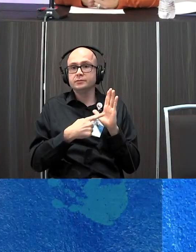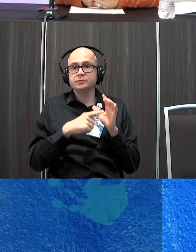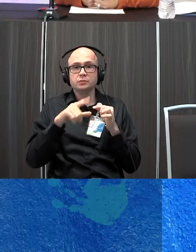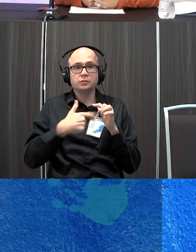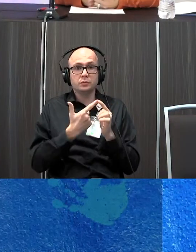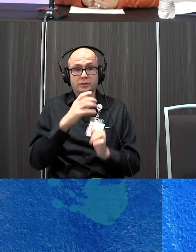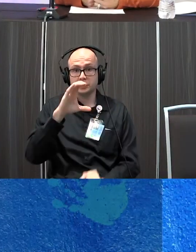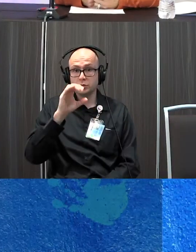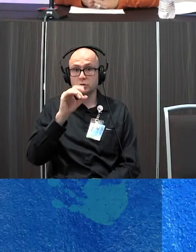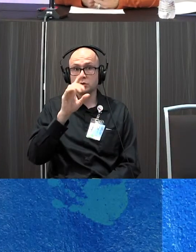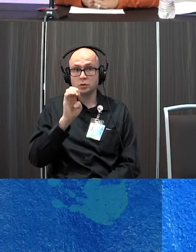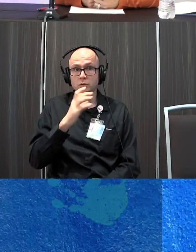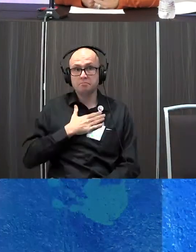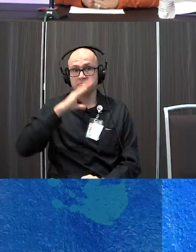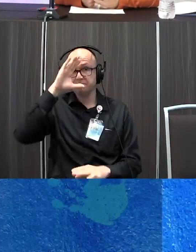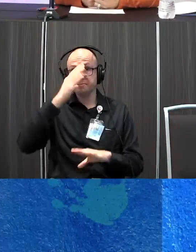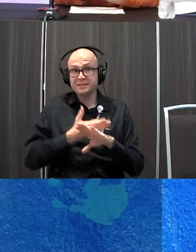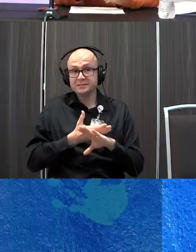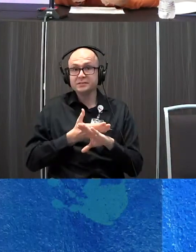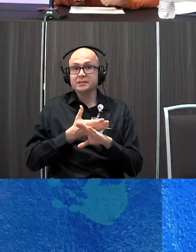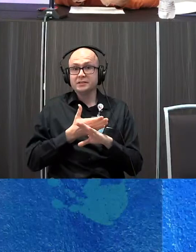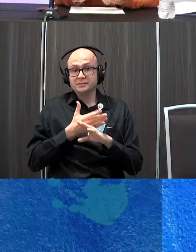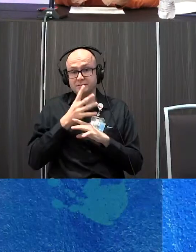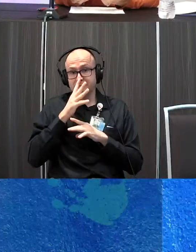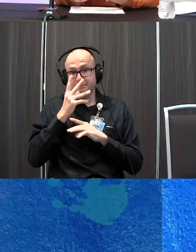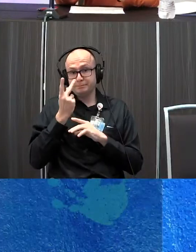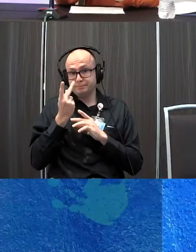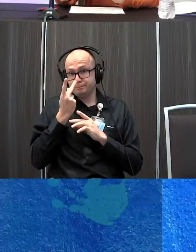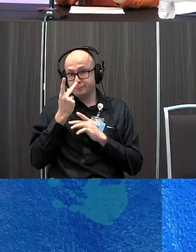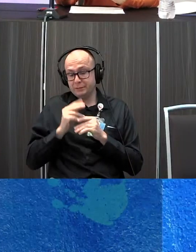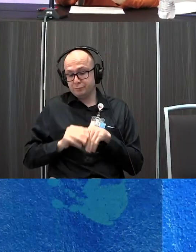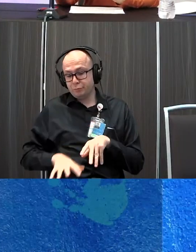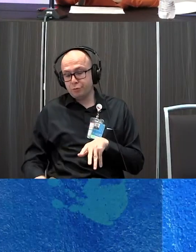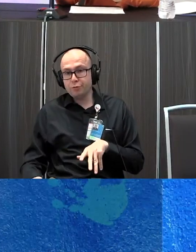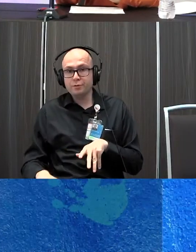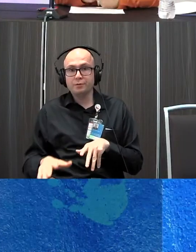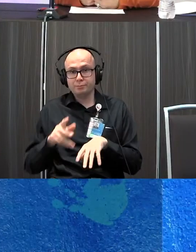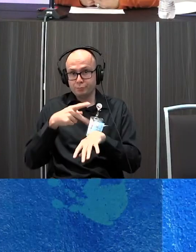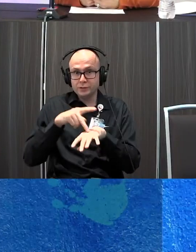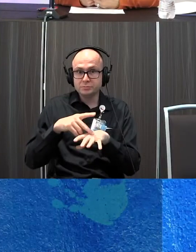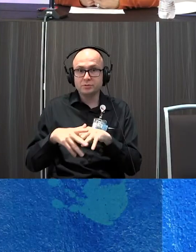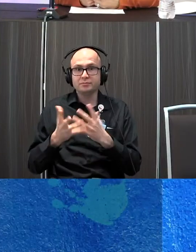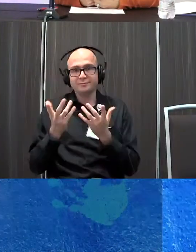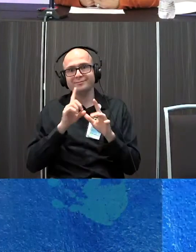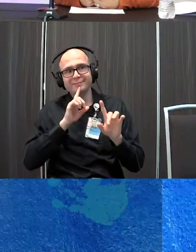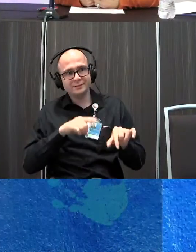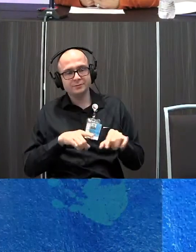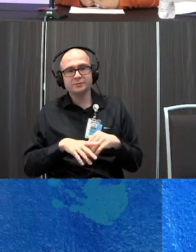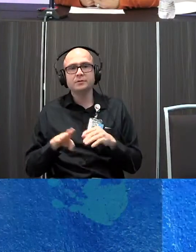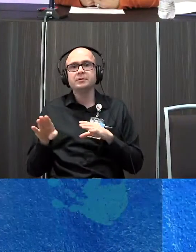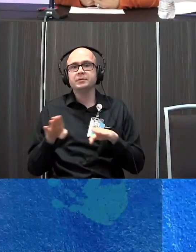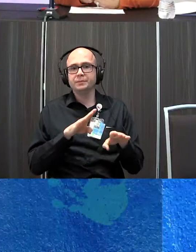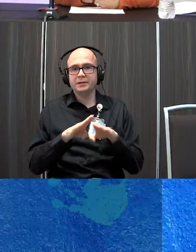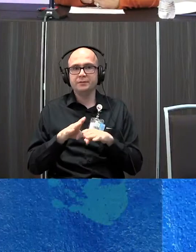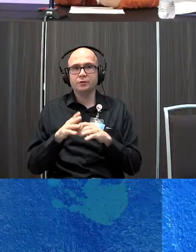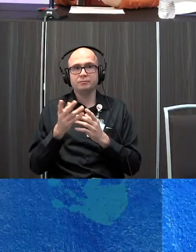Cole peed on his principal, the principal was holding him. That was the antecedent. The behavior, Cole peed